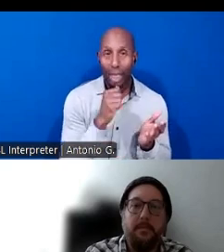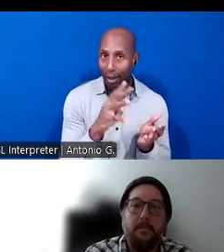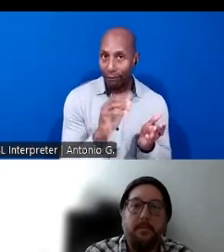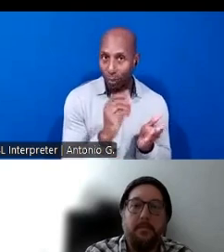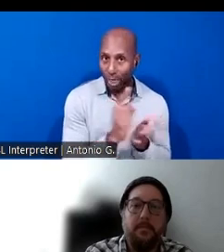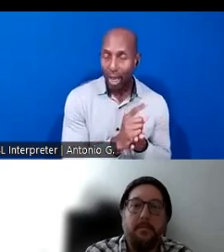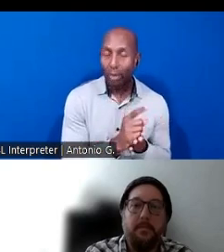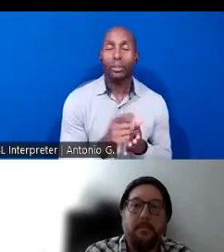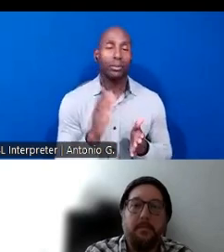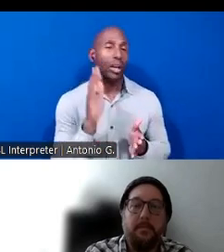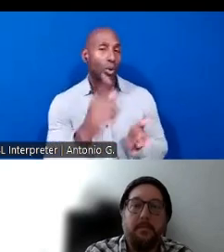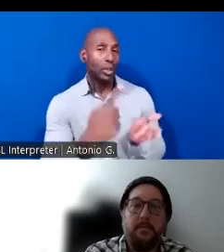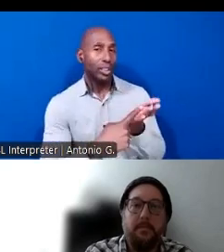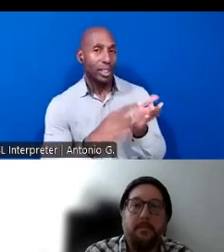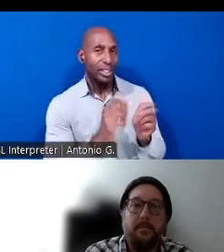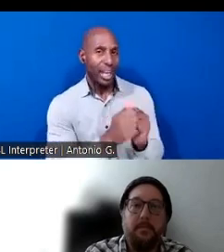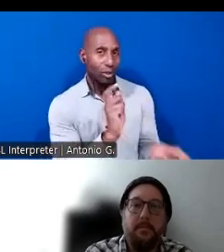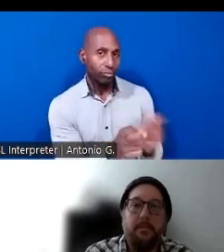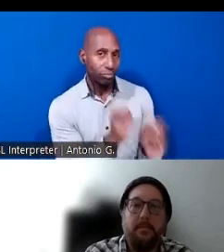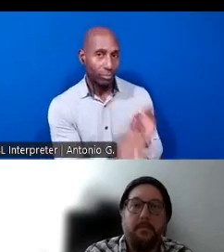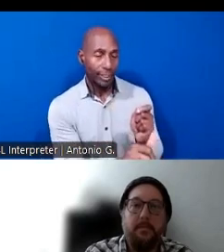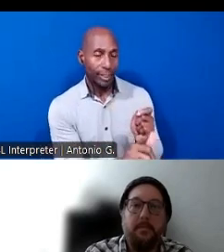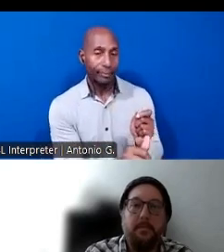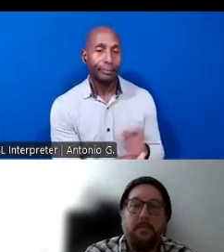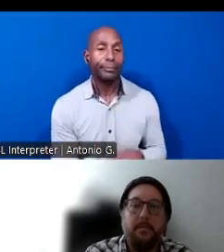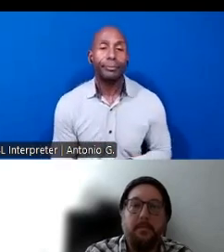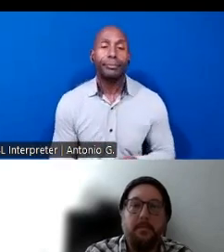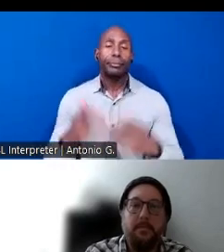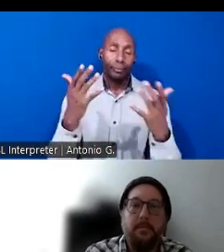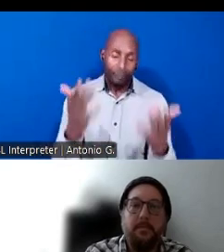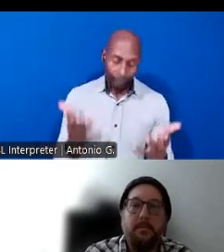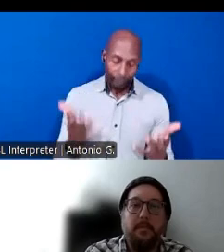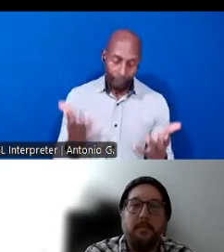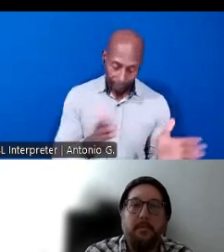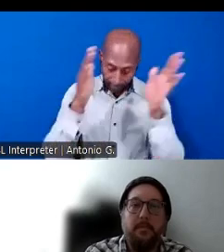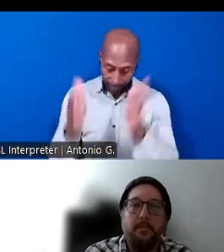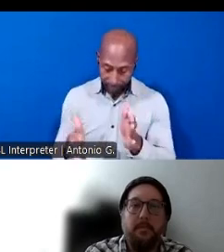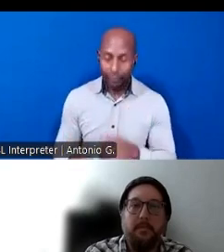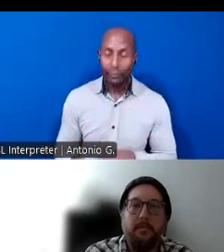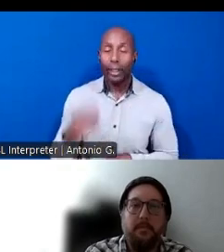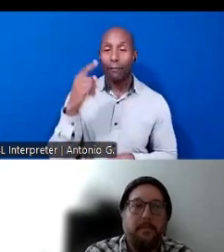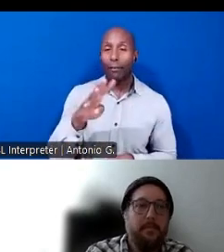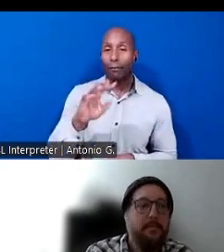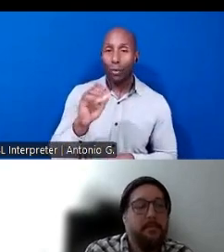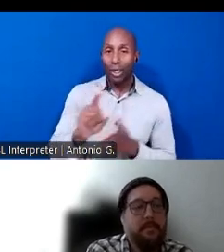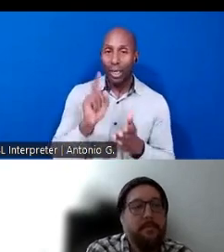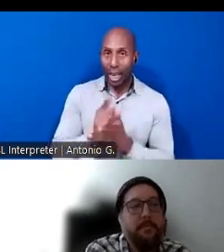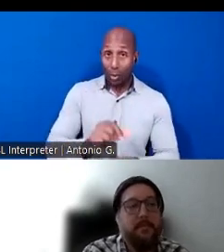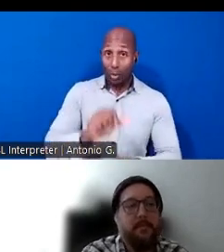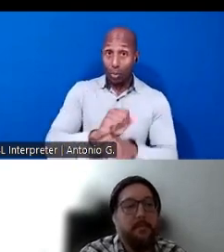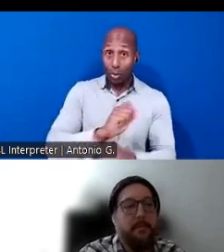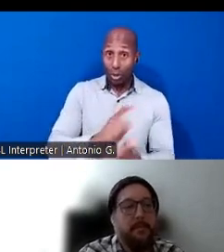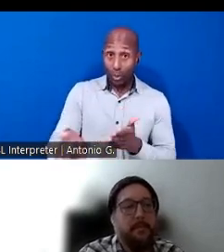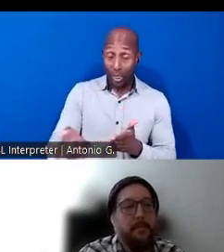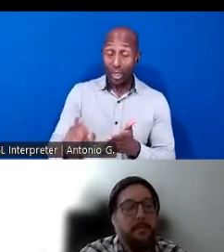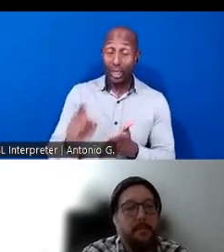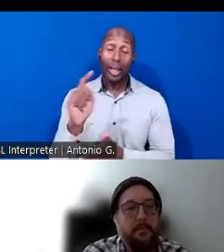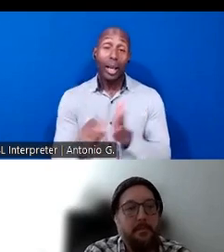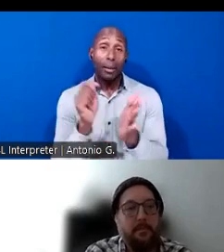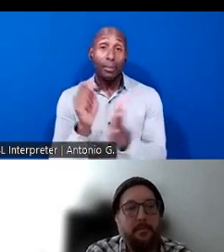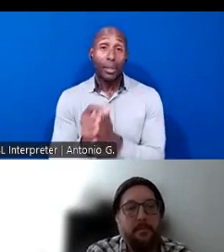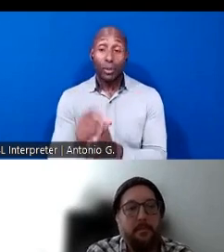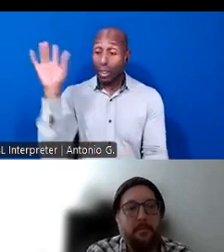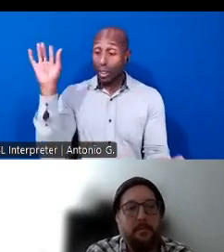on a 40-hour work week, and the period is 26 weeks. So that is a 6-month period. There's